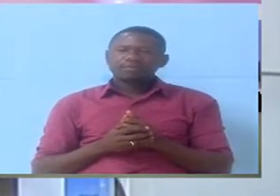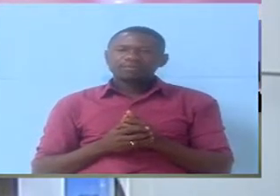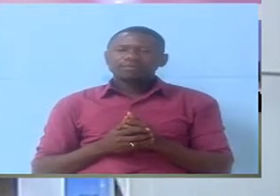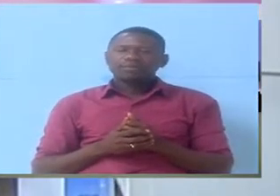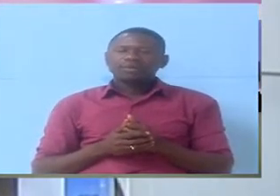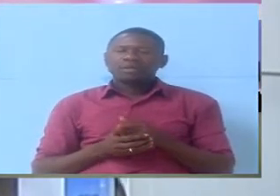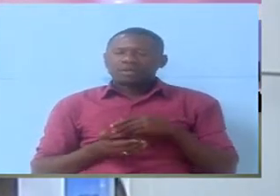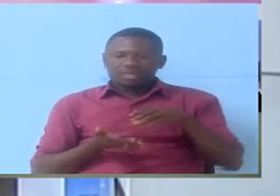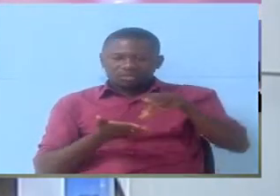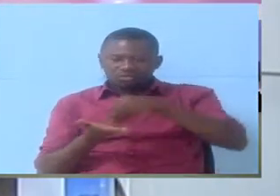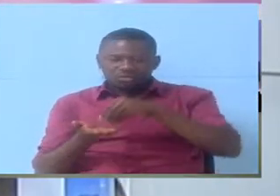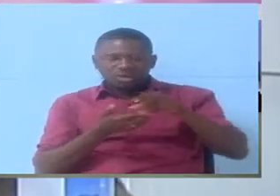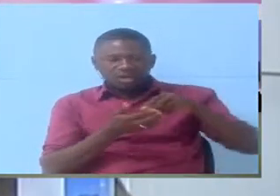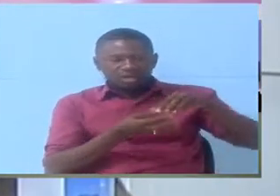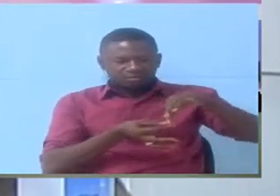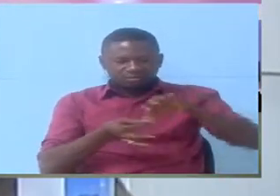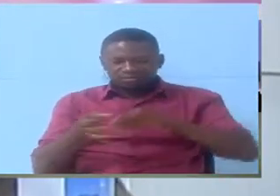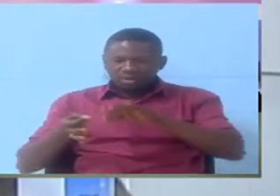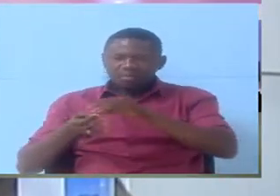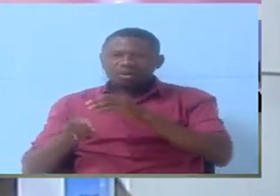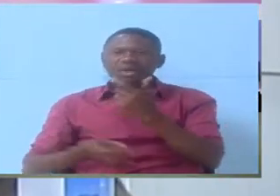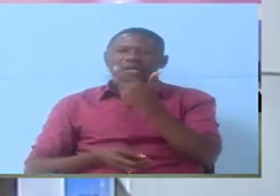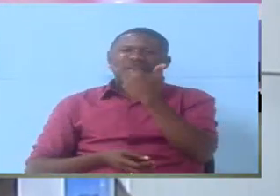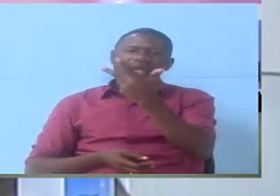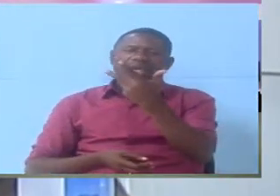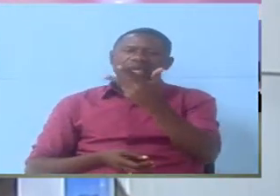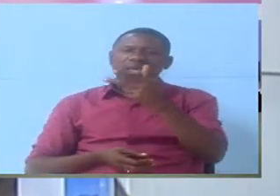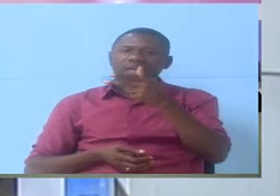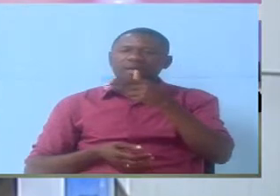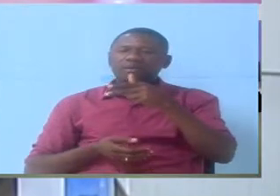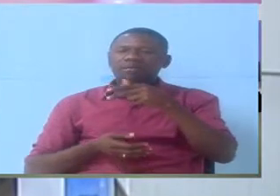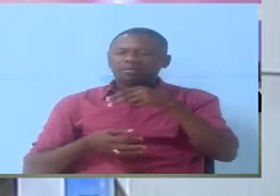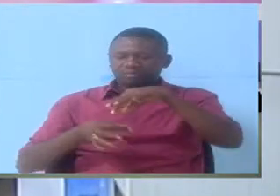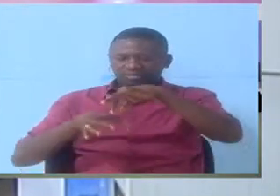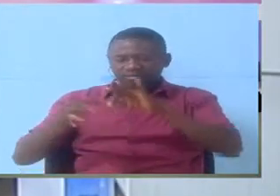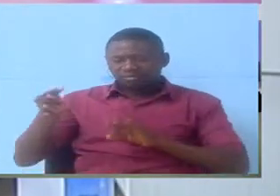eight sheets of paper from my notepad. So I wrote